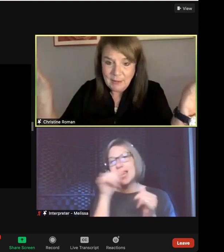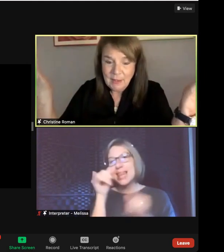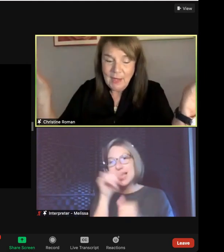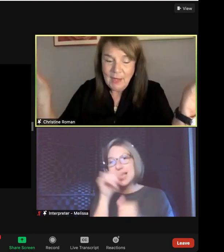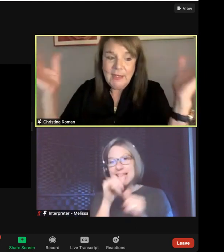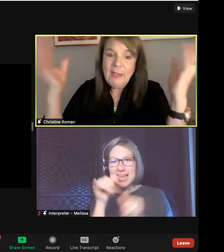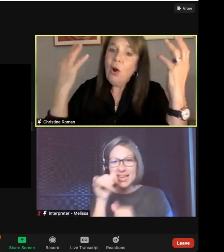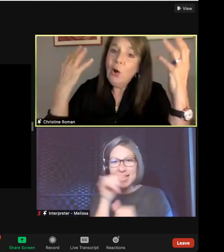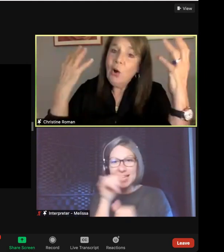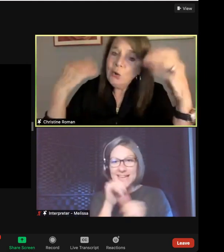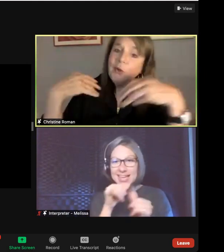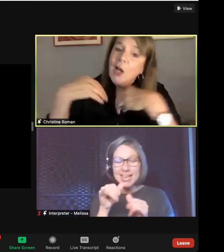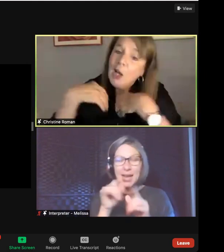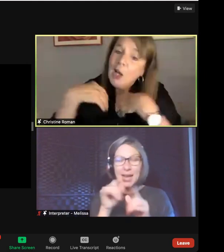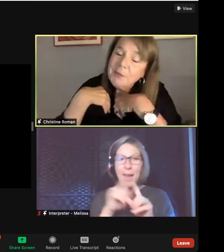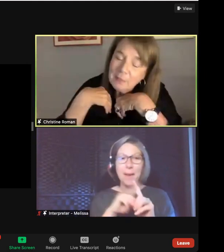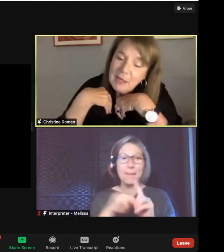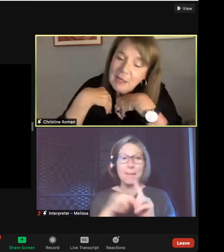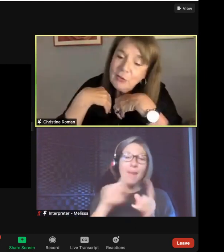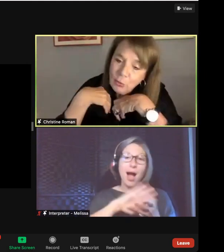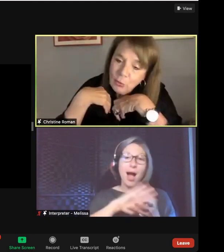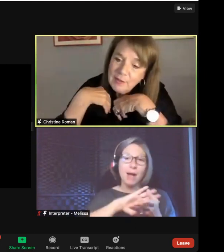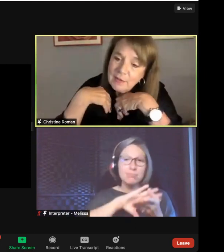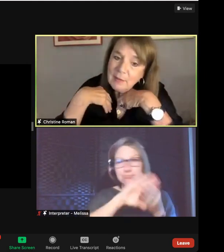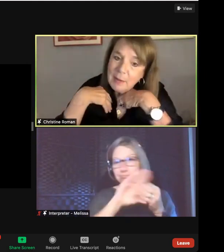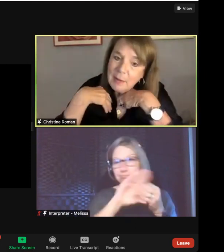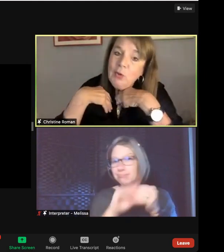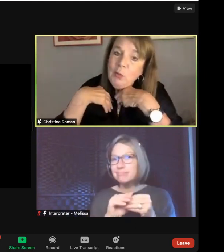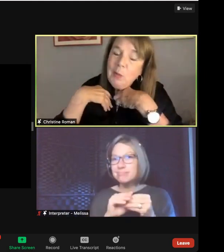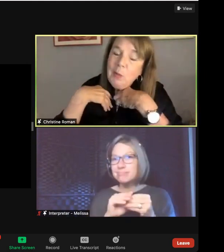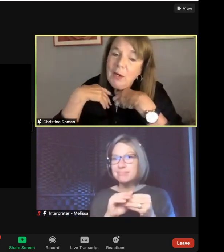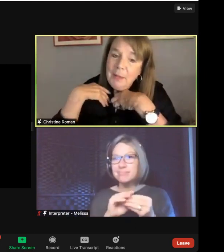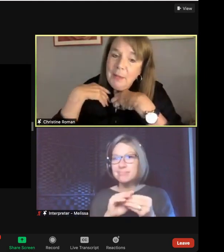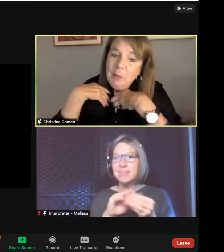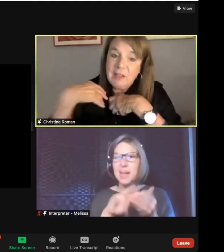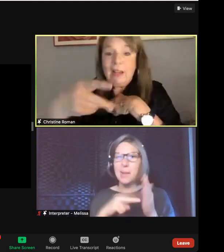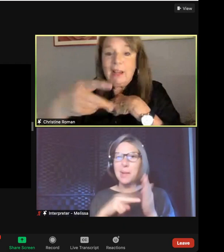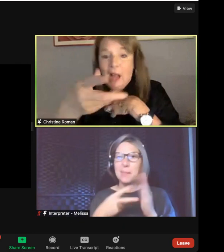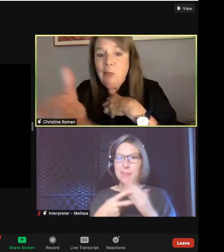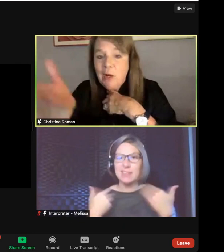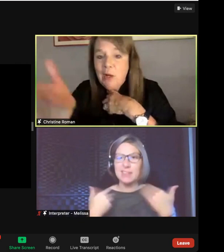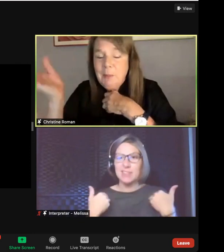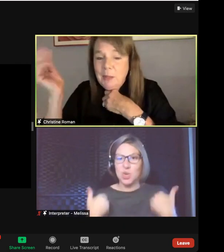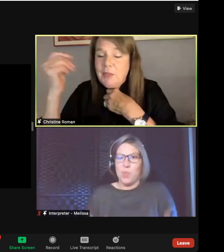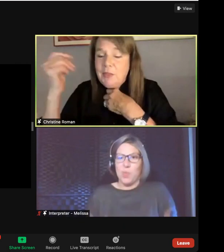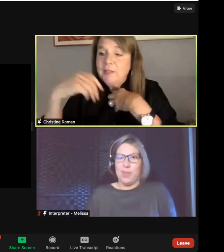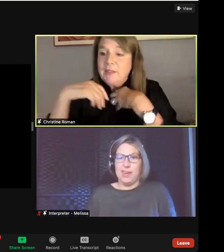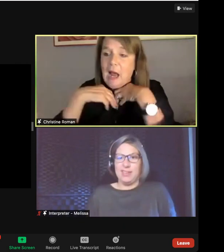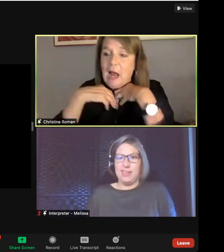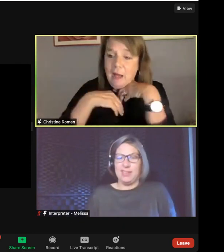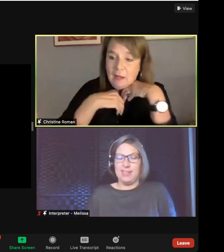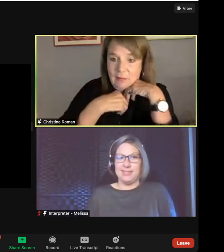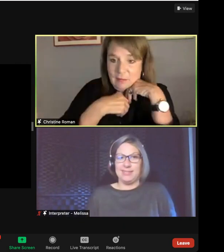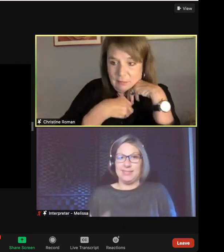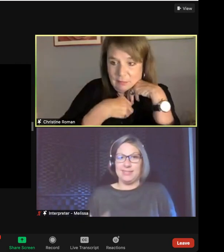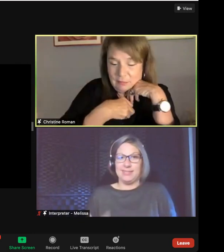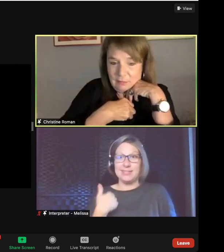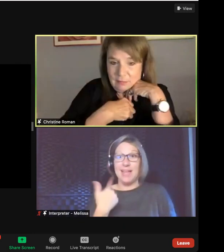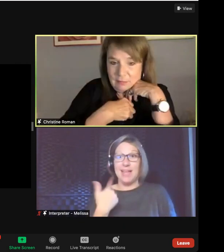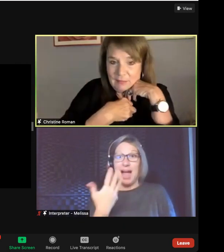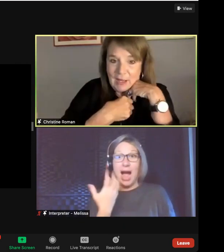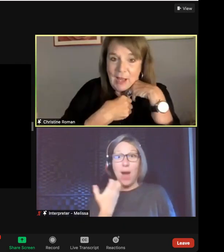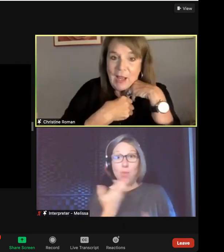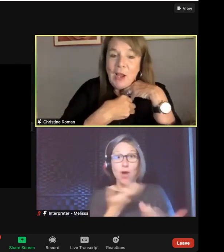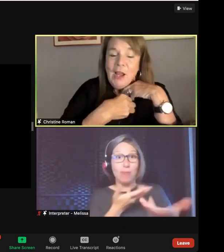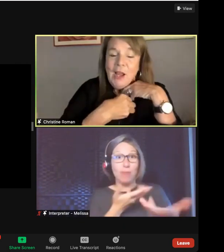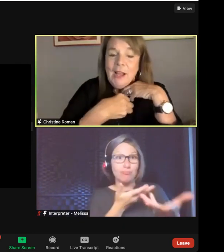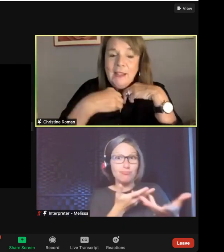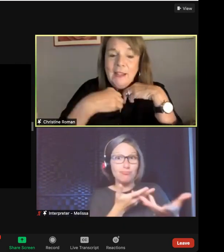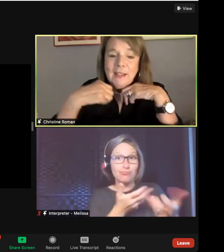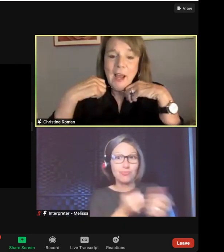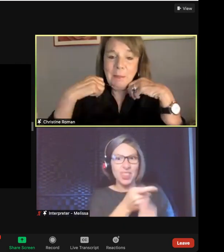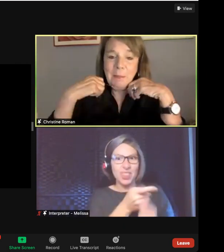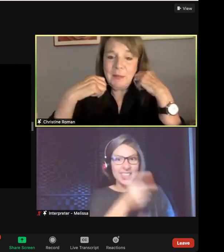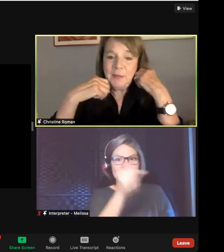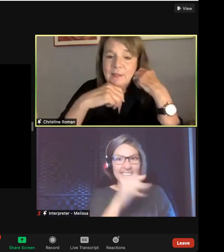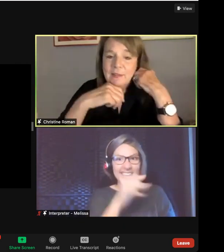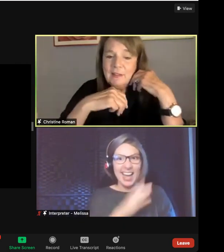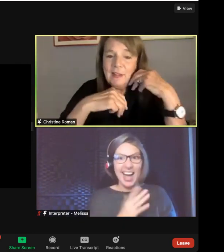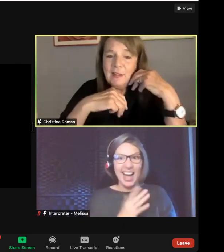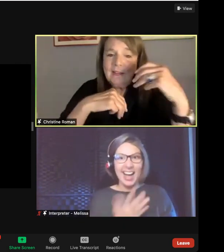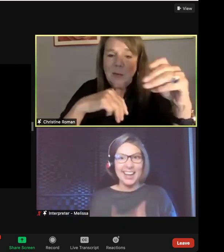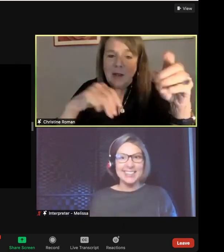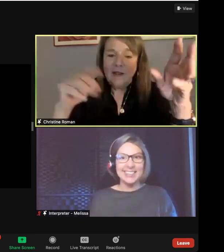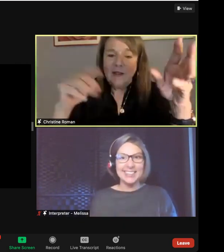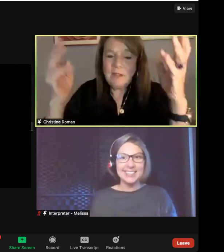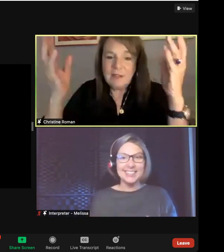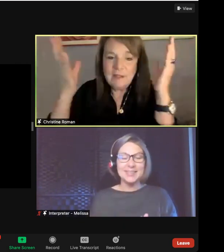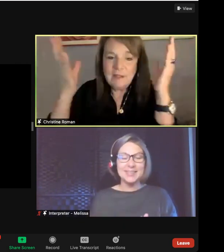right? And it also helps us make choices about who we want to be with. Like, I want to be with this guy. And this happened.